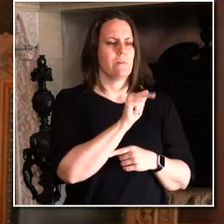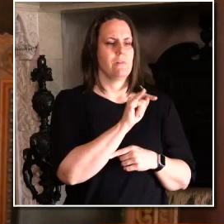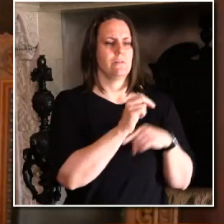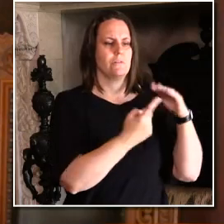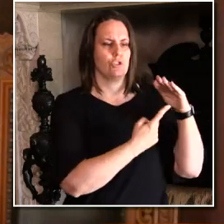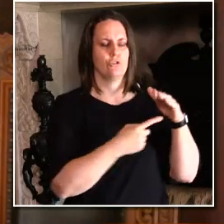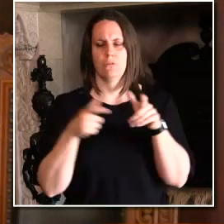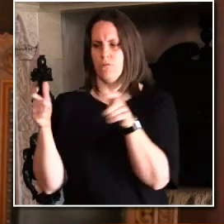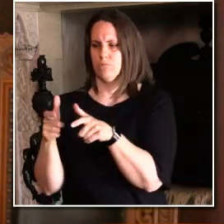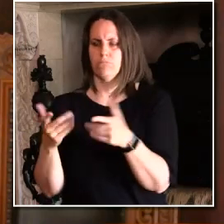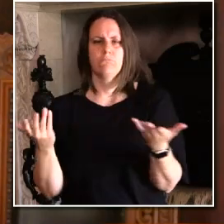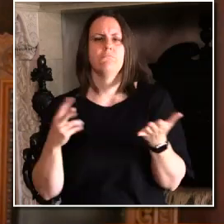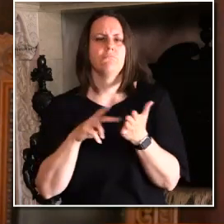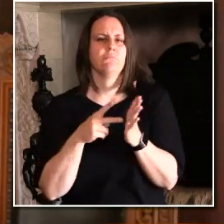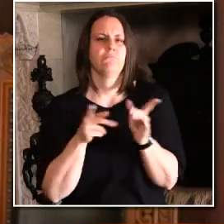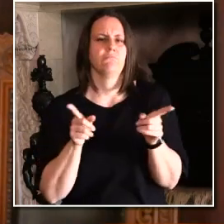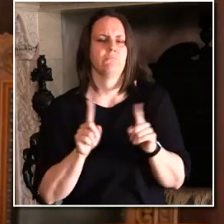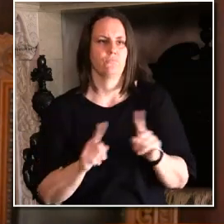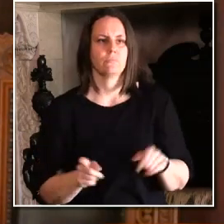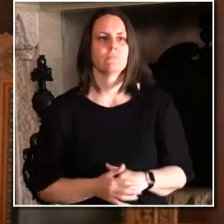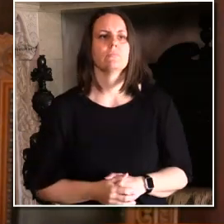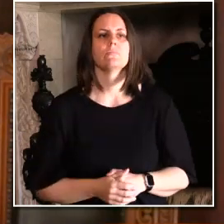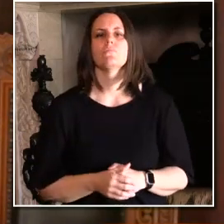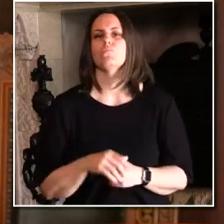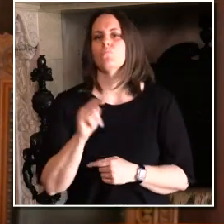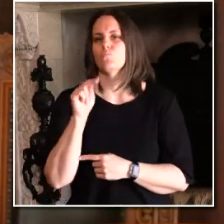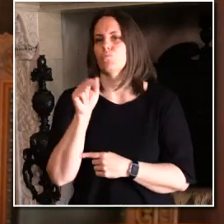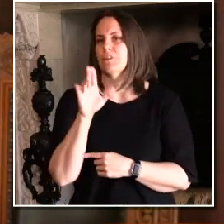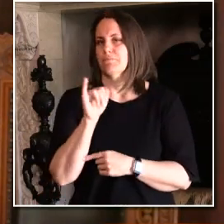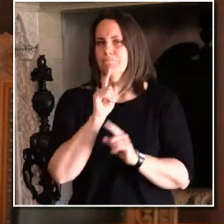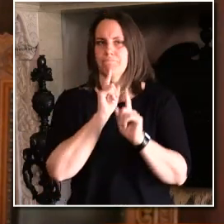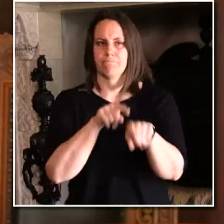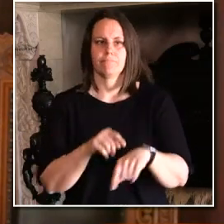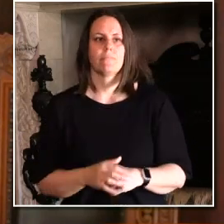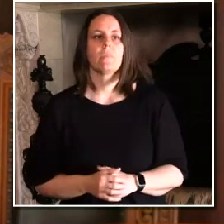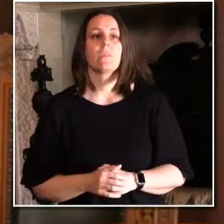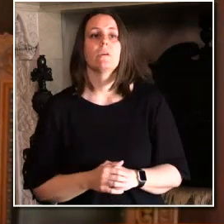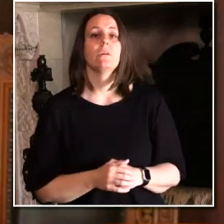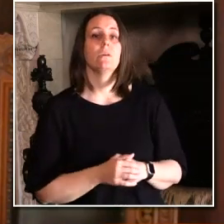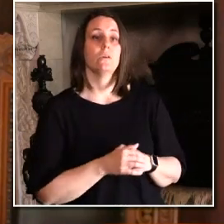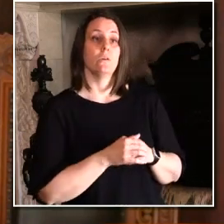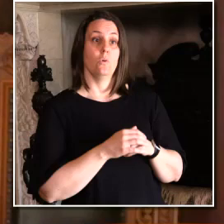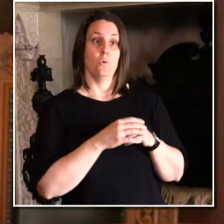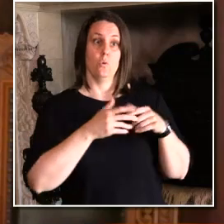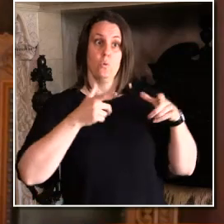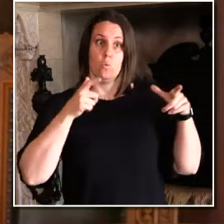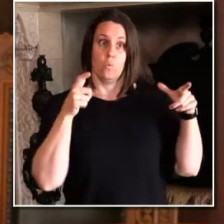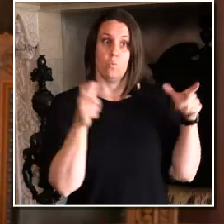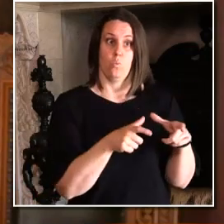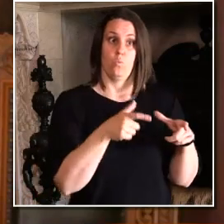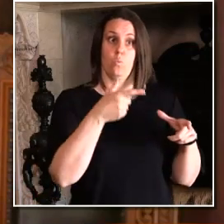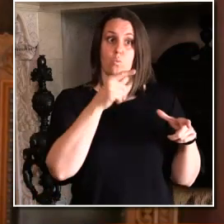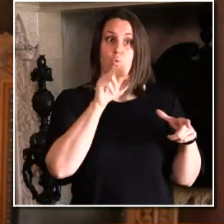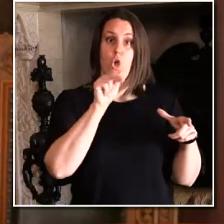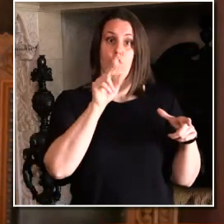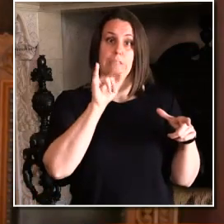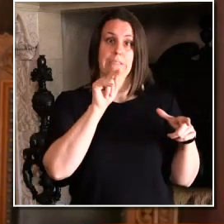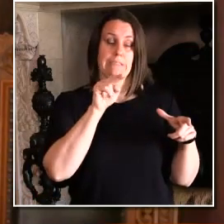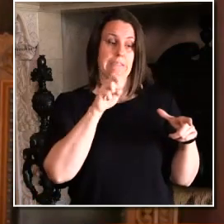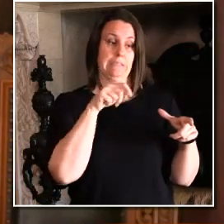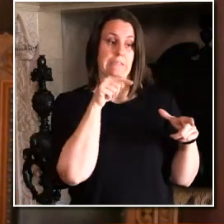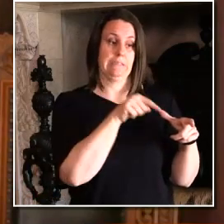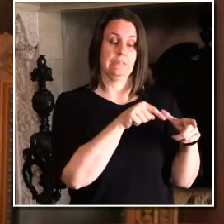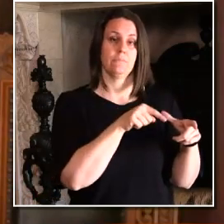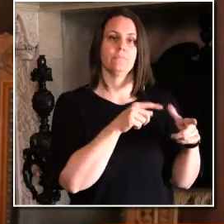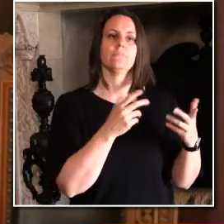quarantine is what we generally would use for someone who is well. And a quarantine would happen for someone who has a known